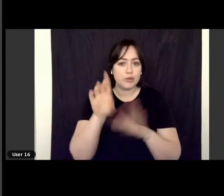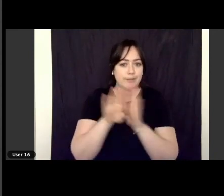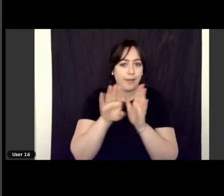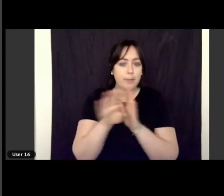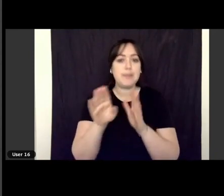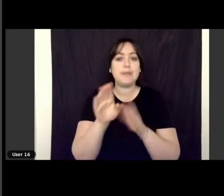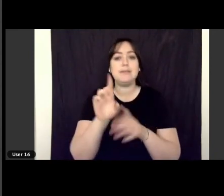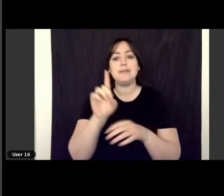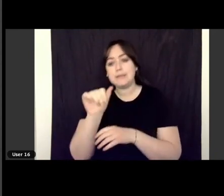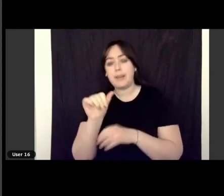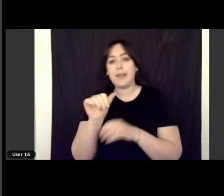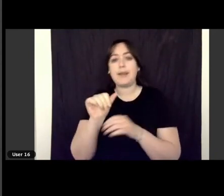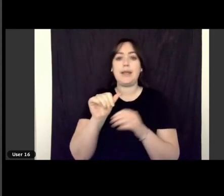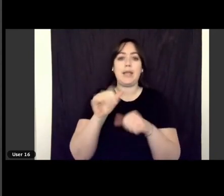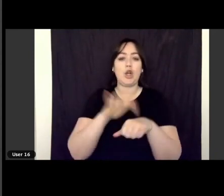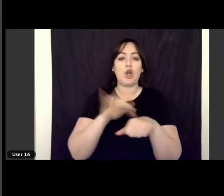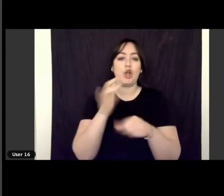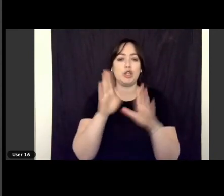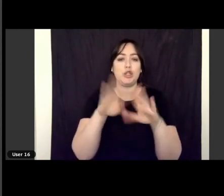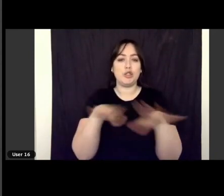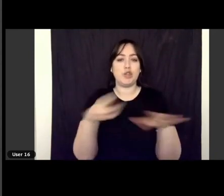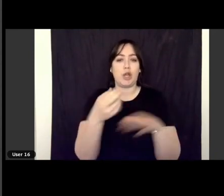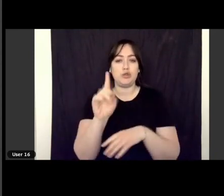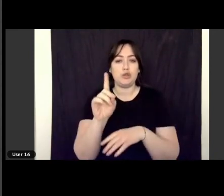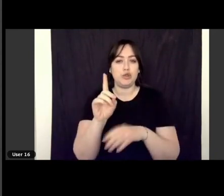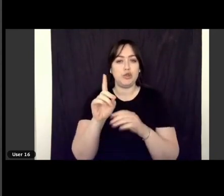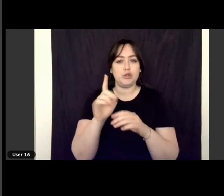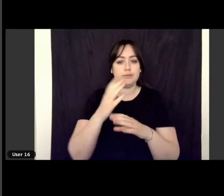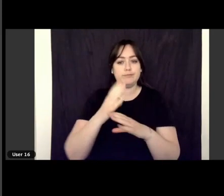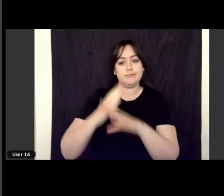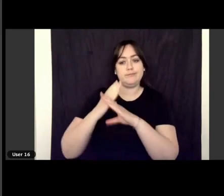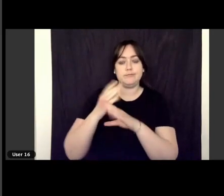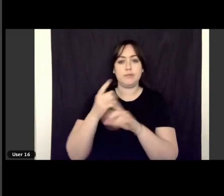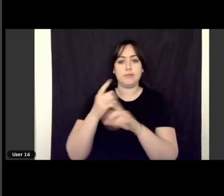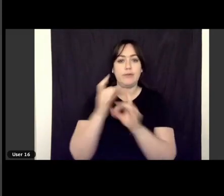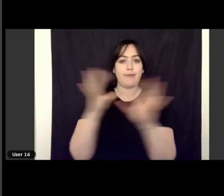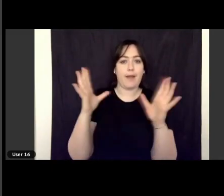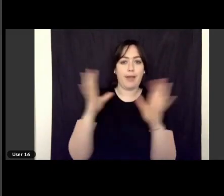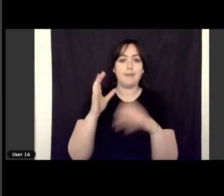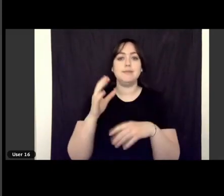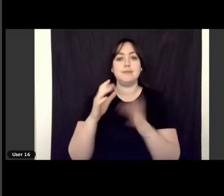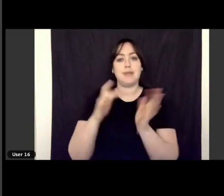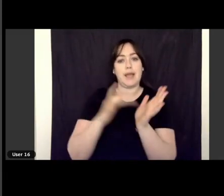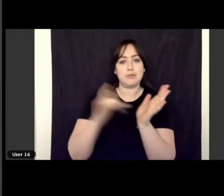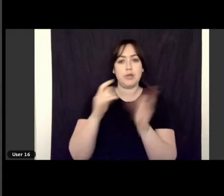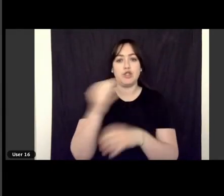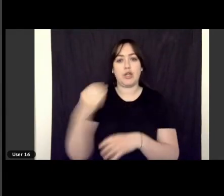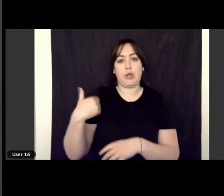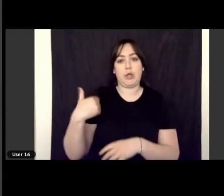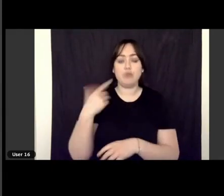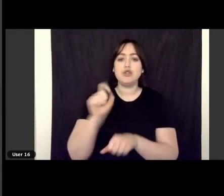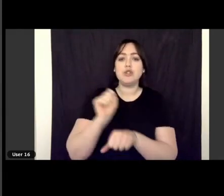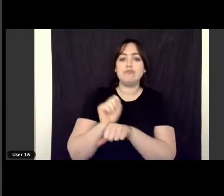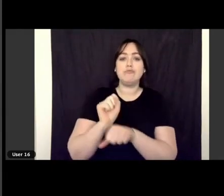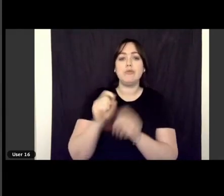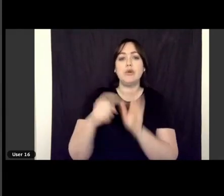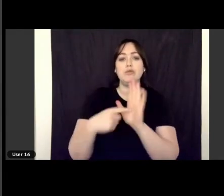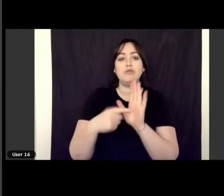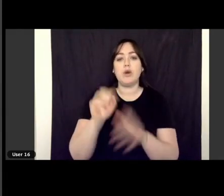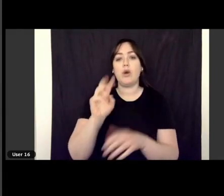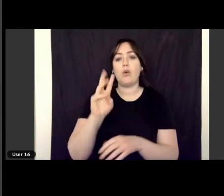from violence, exploitation, and abuse. She represents UNICEF and the Washington Group on Disability